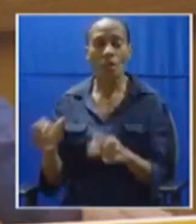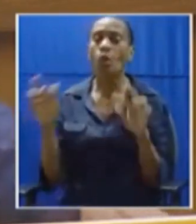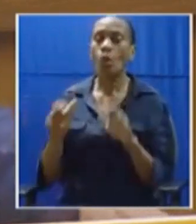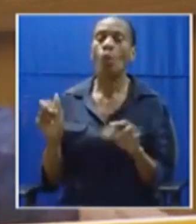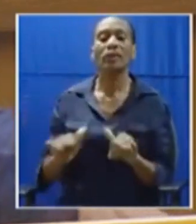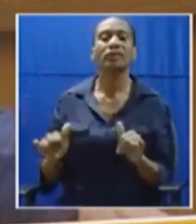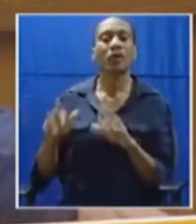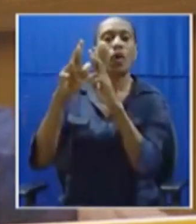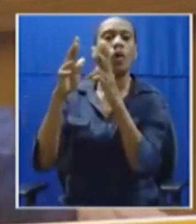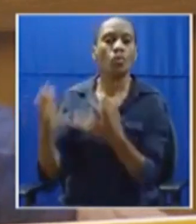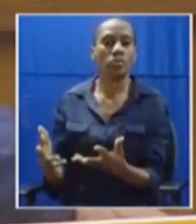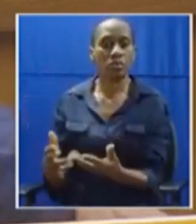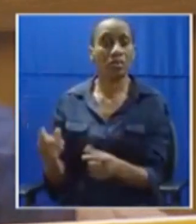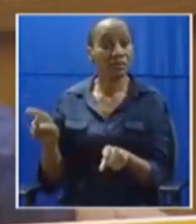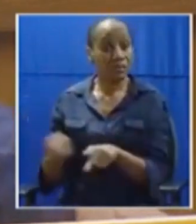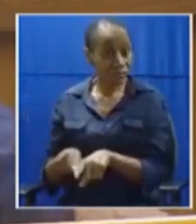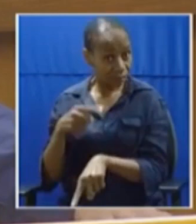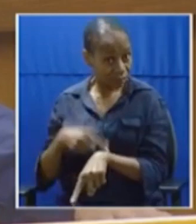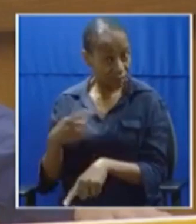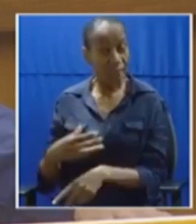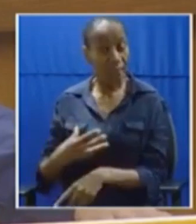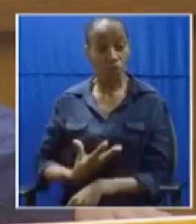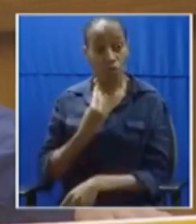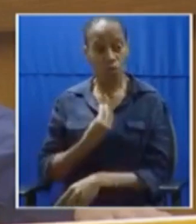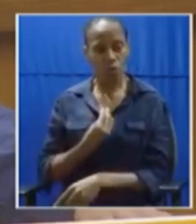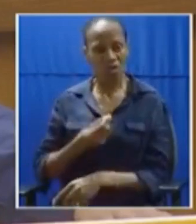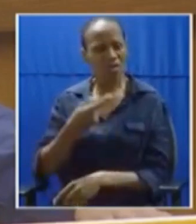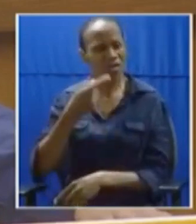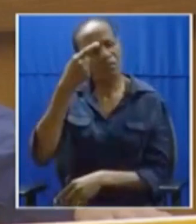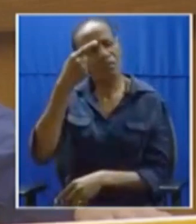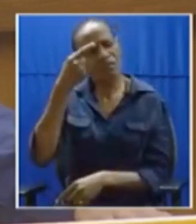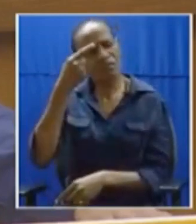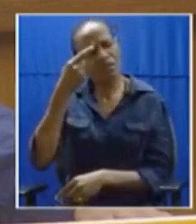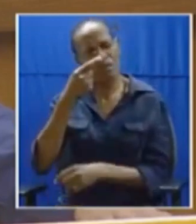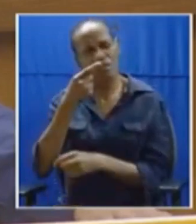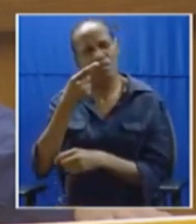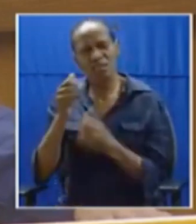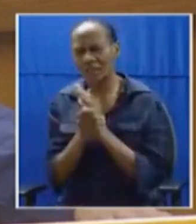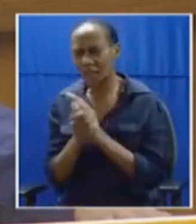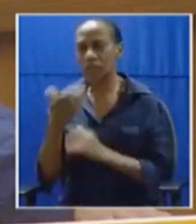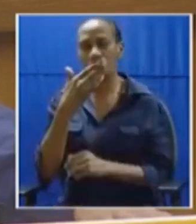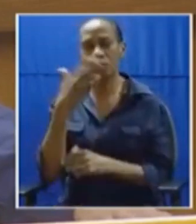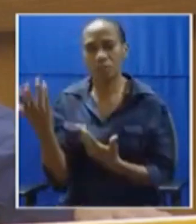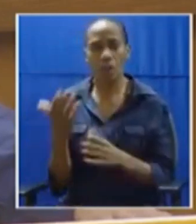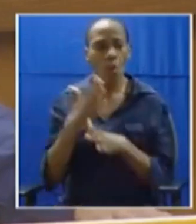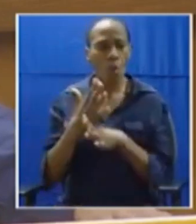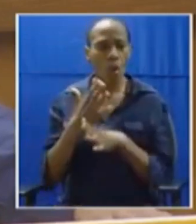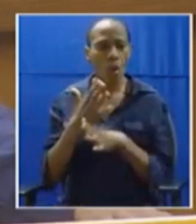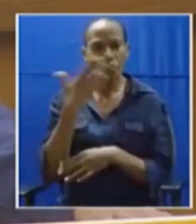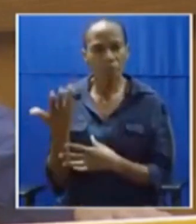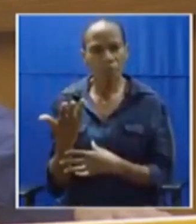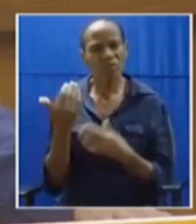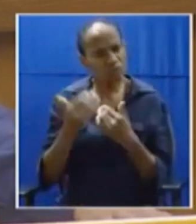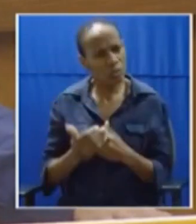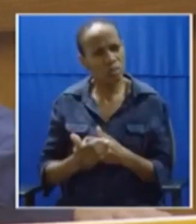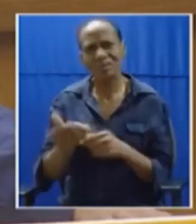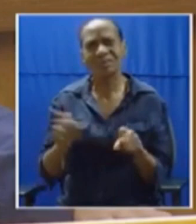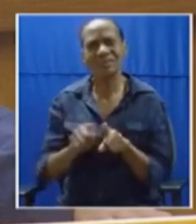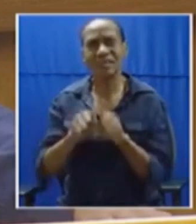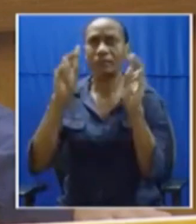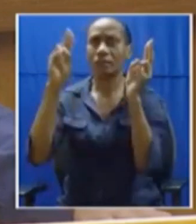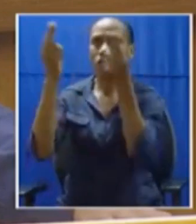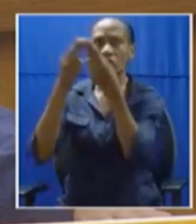young South Africans fast becoming a forgotten generation without skills or jobs and set up to fail in our institutions of higher